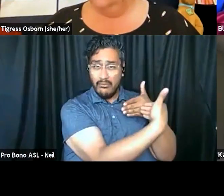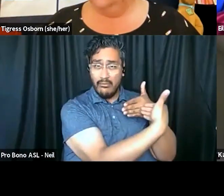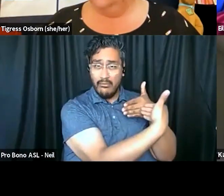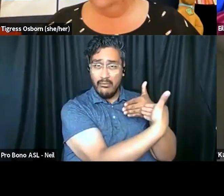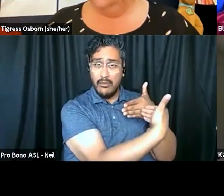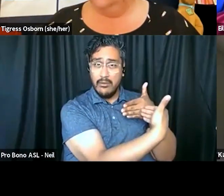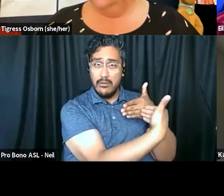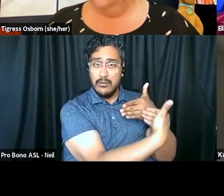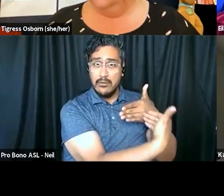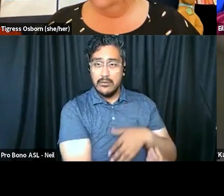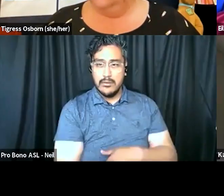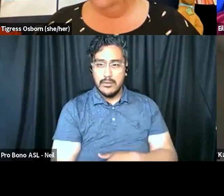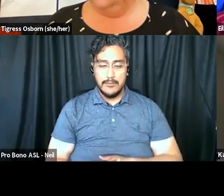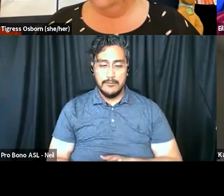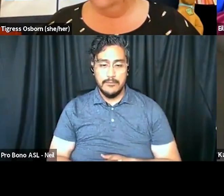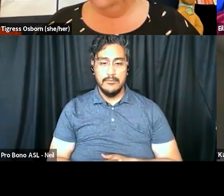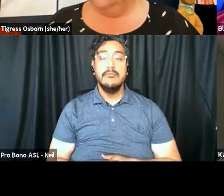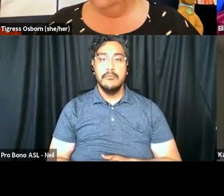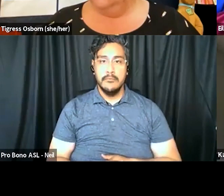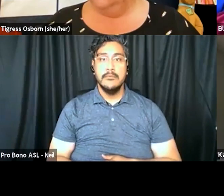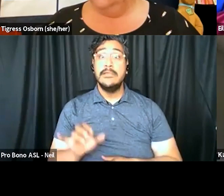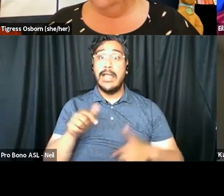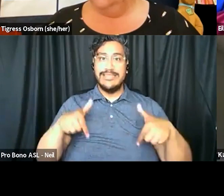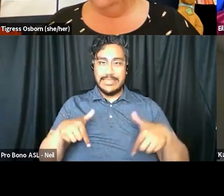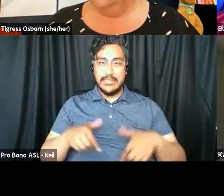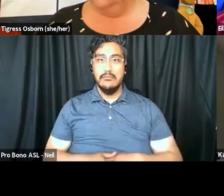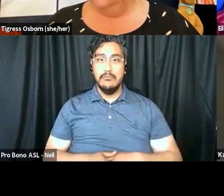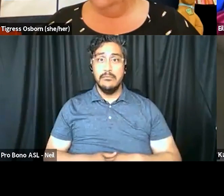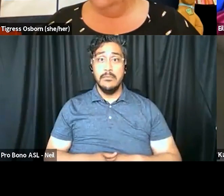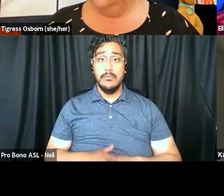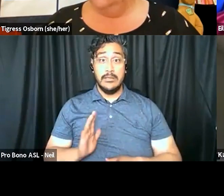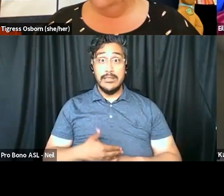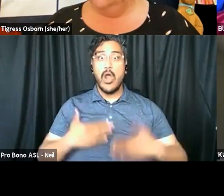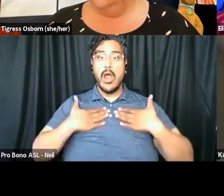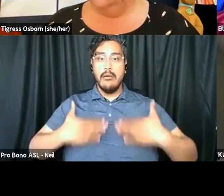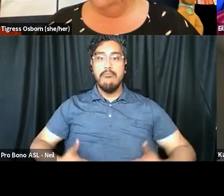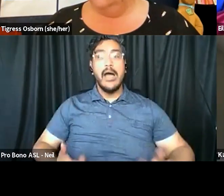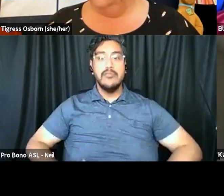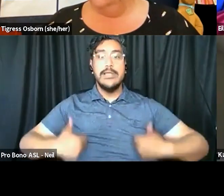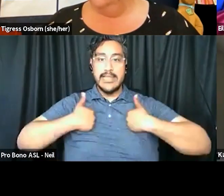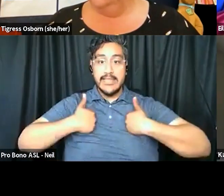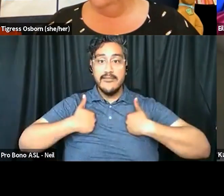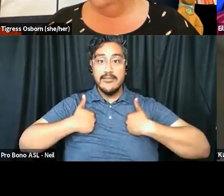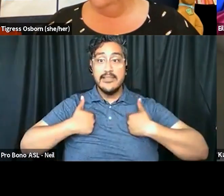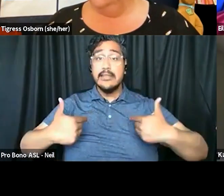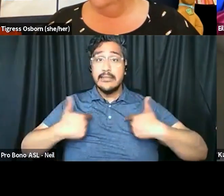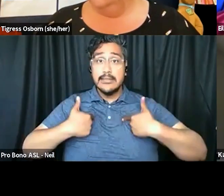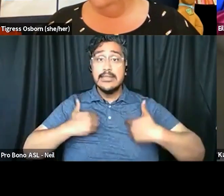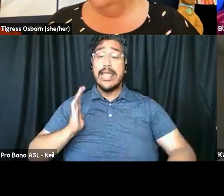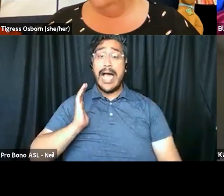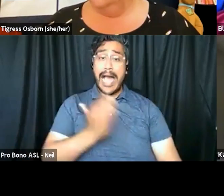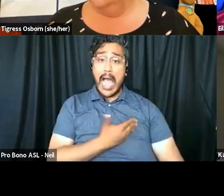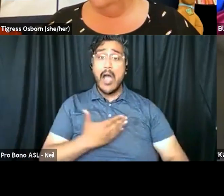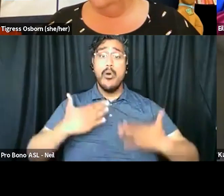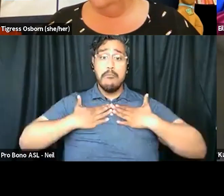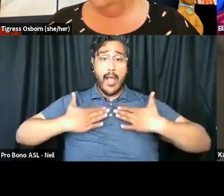this. These are the bodies we live in. These are our bodies. We don't